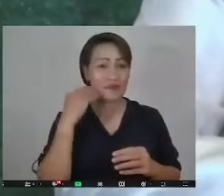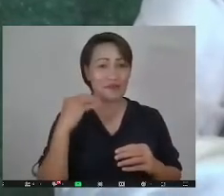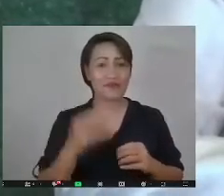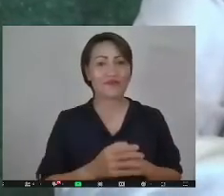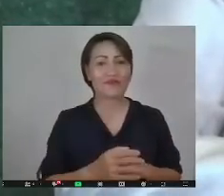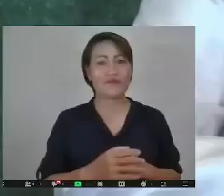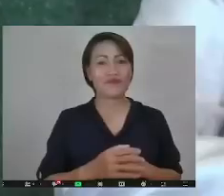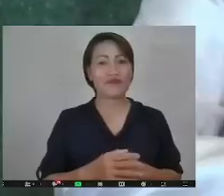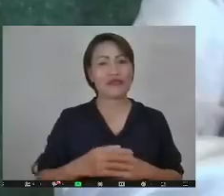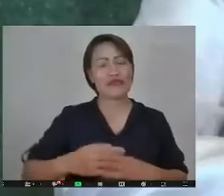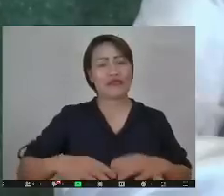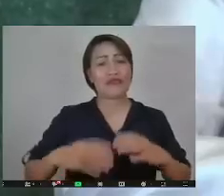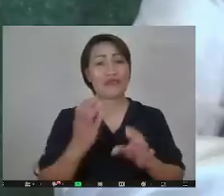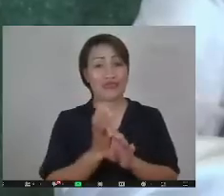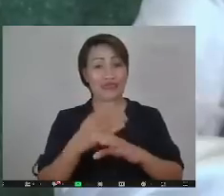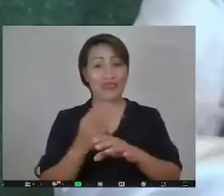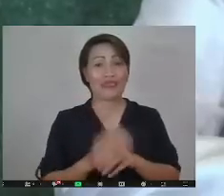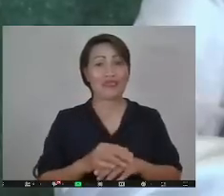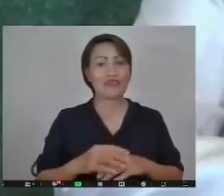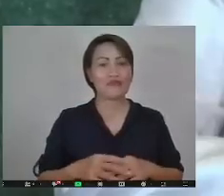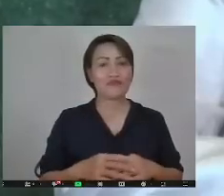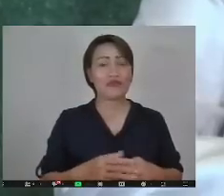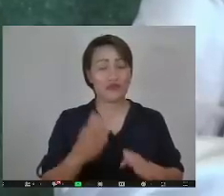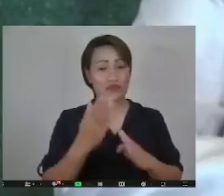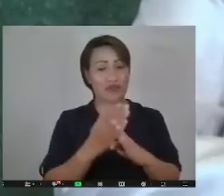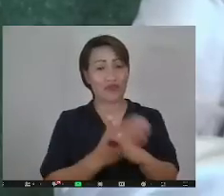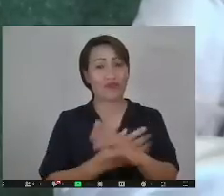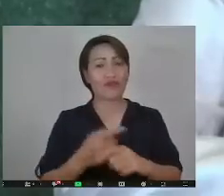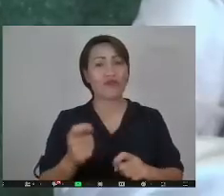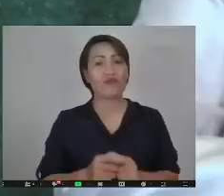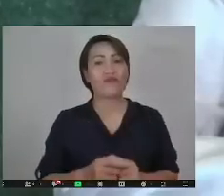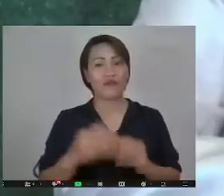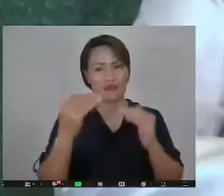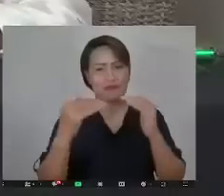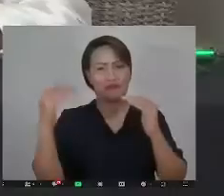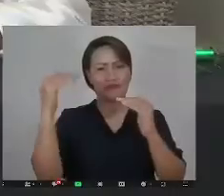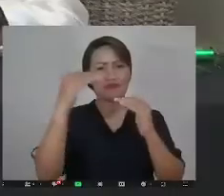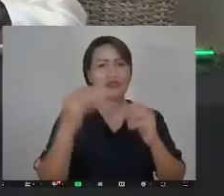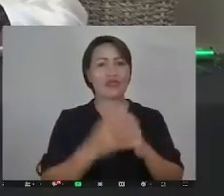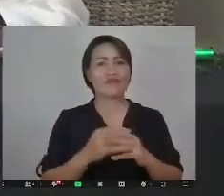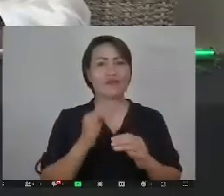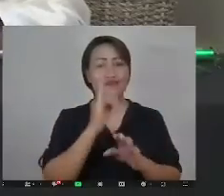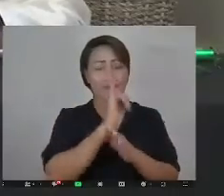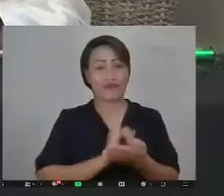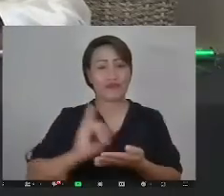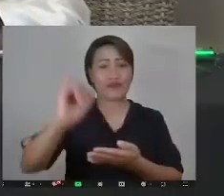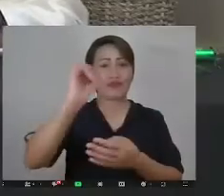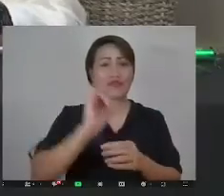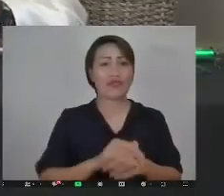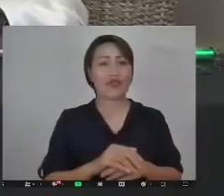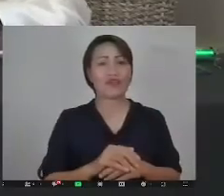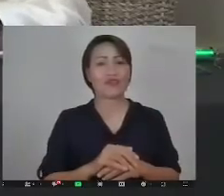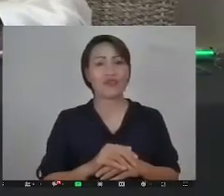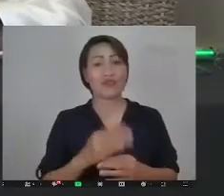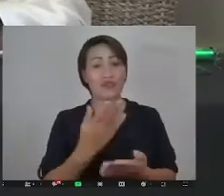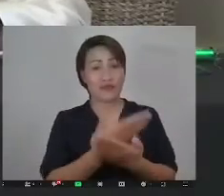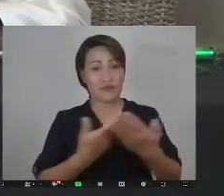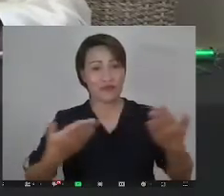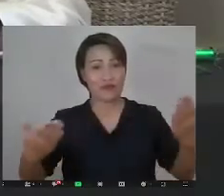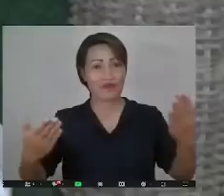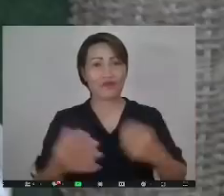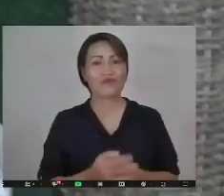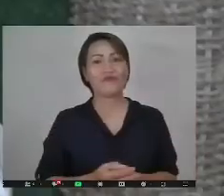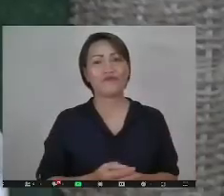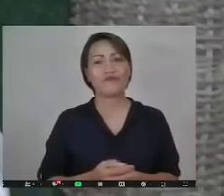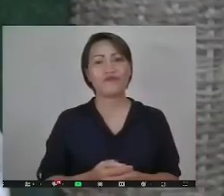creates innovative event engagements for top, local, and international brands. Mm. They also introduce game-changing technologies